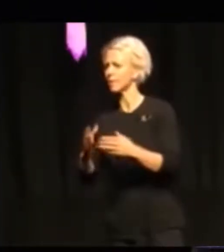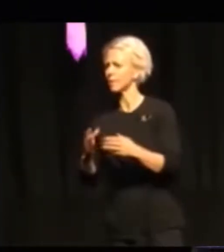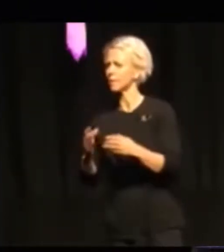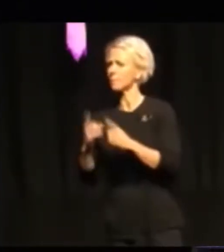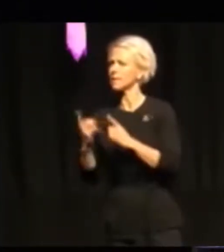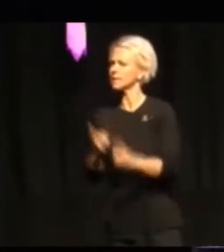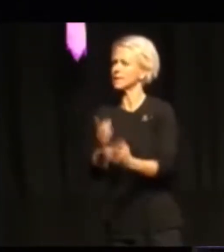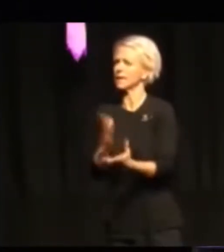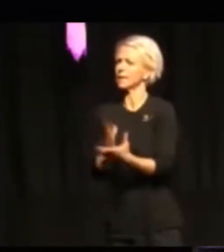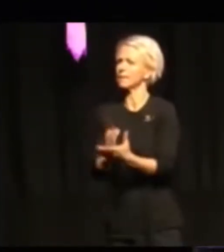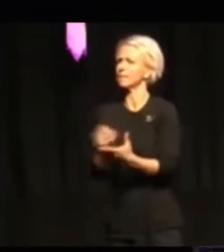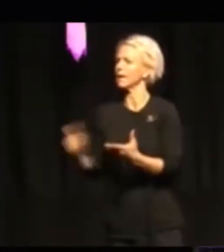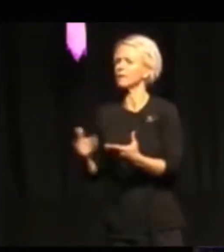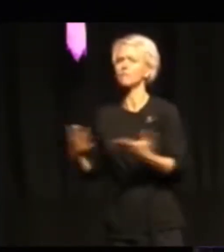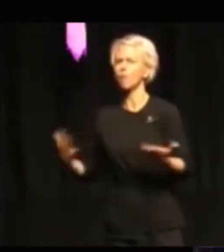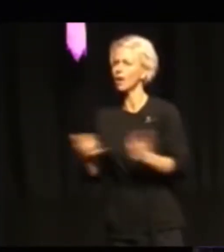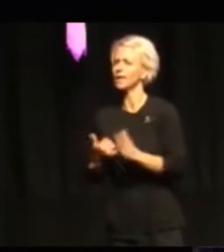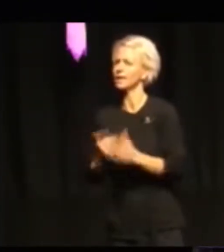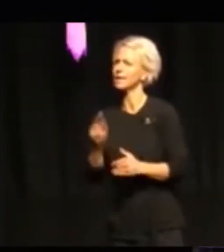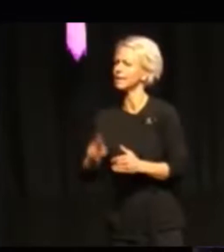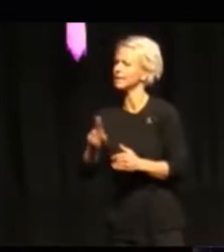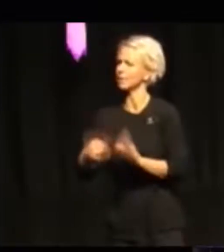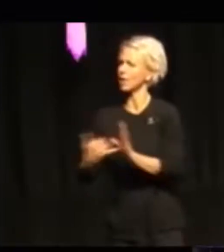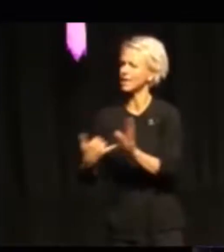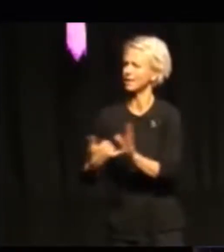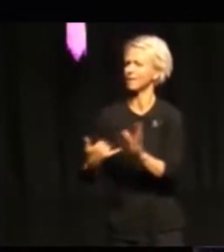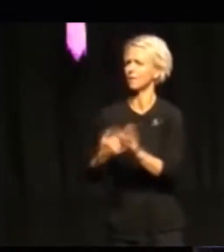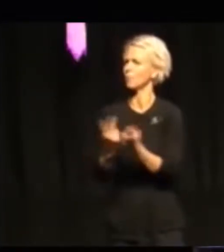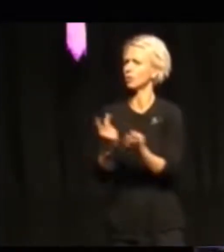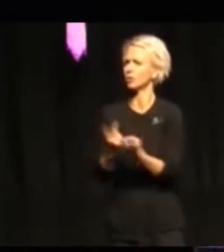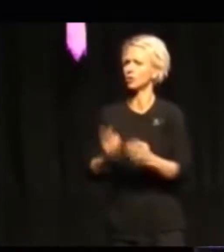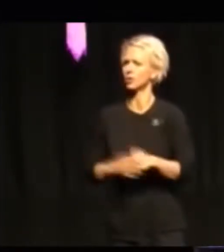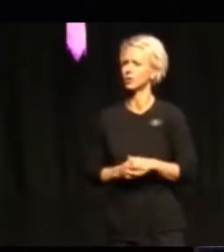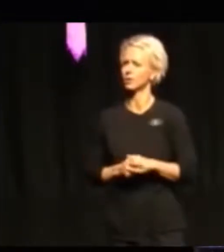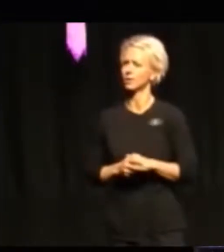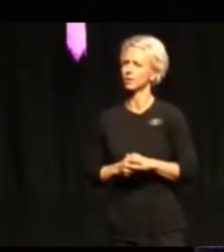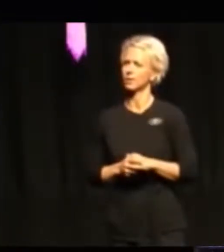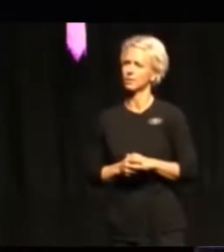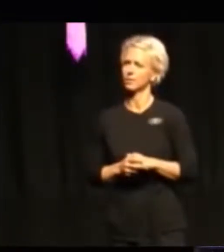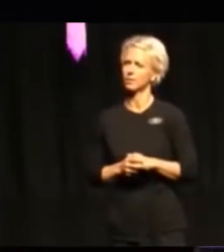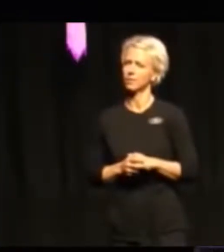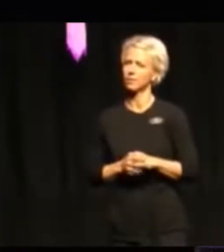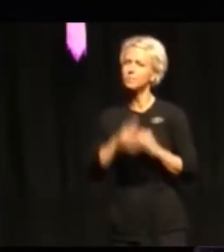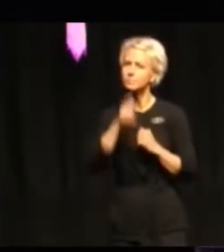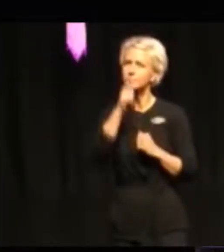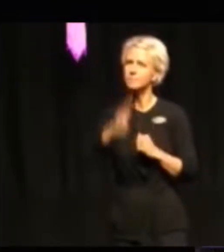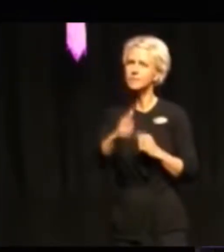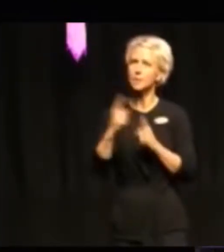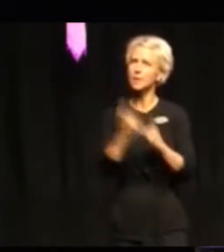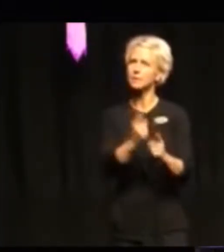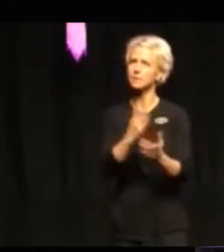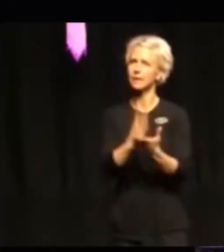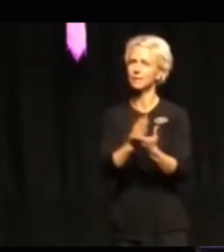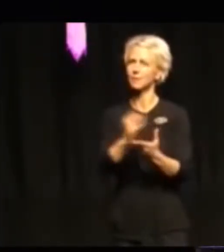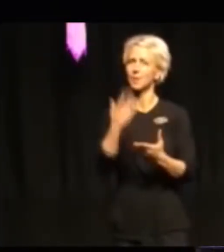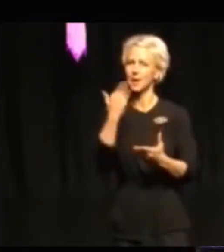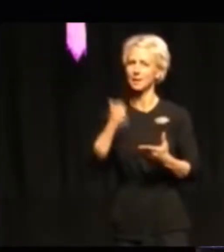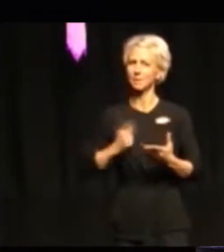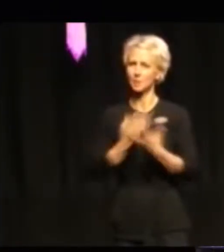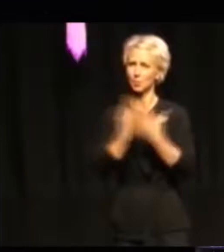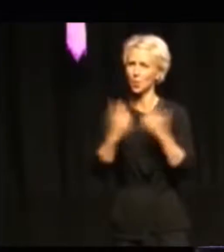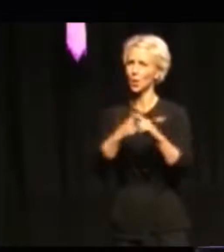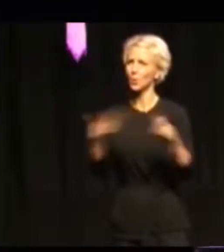rights. And to start off, you know, this very phrase human rights gets used in such different